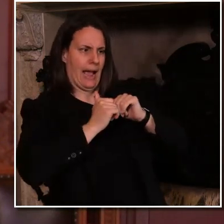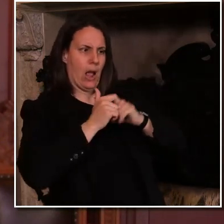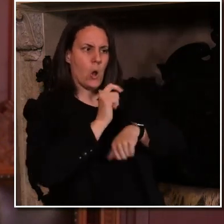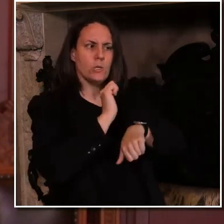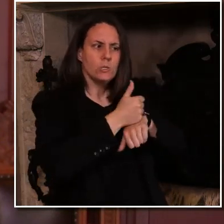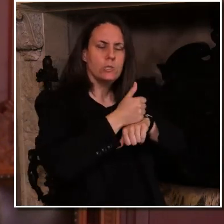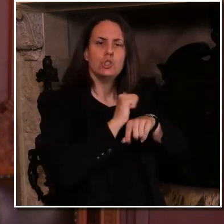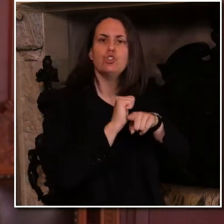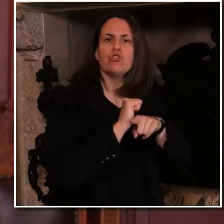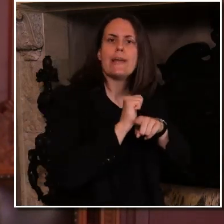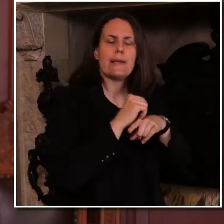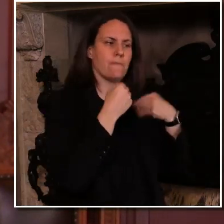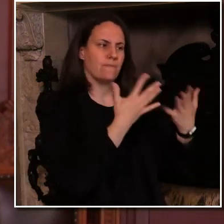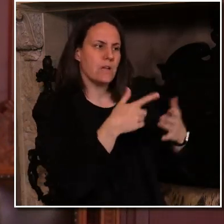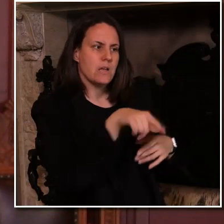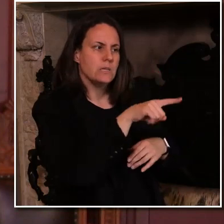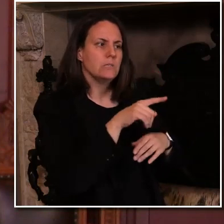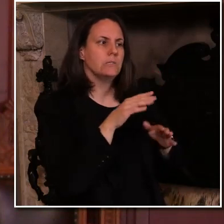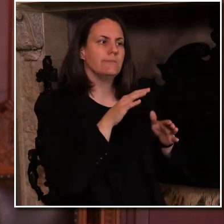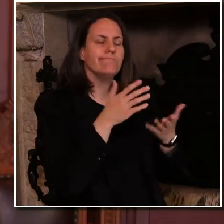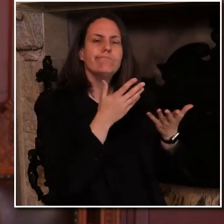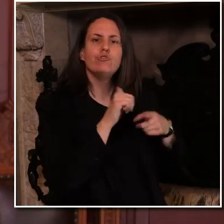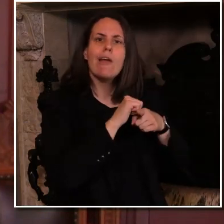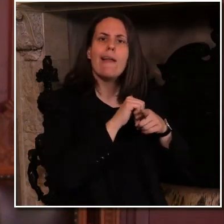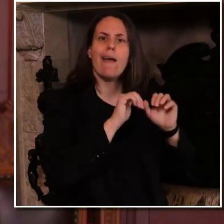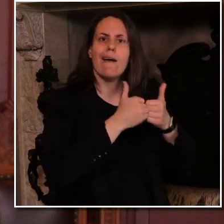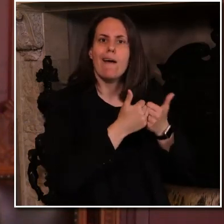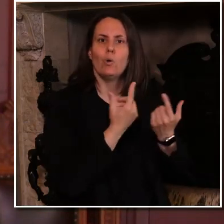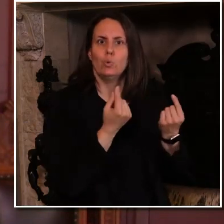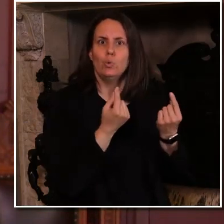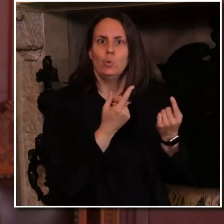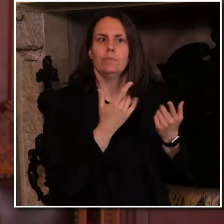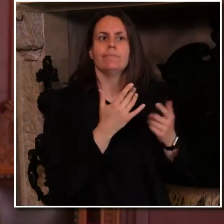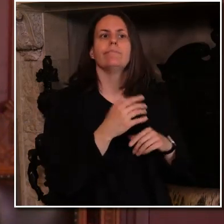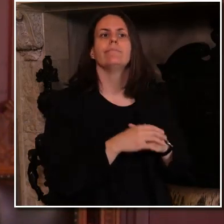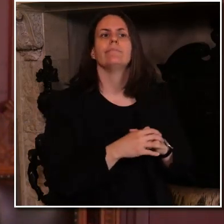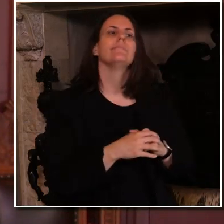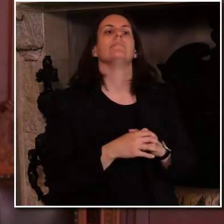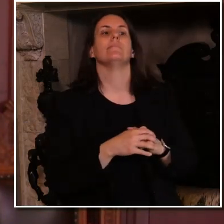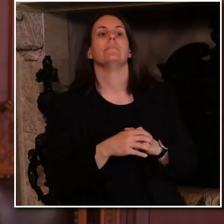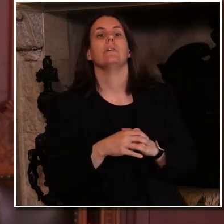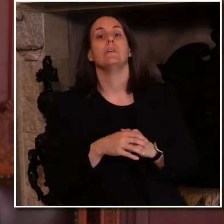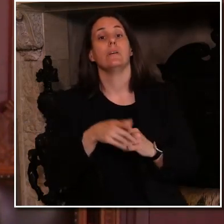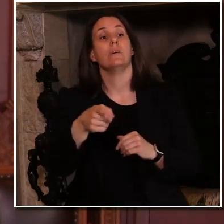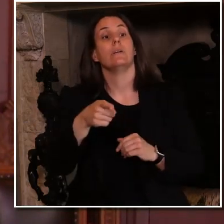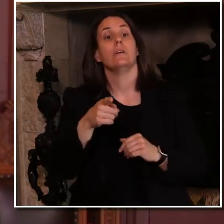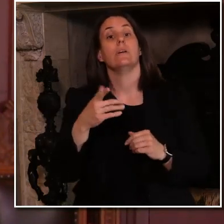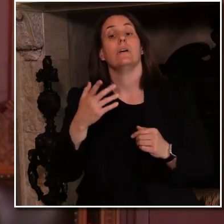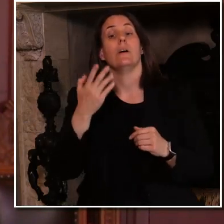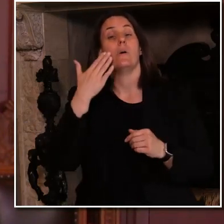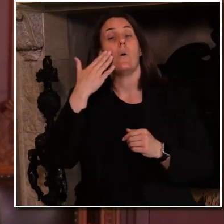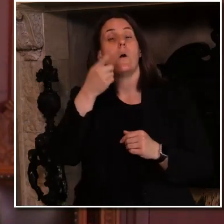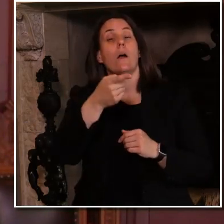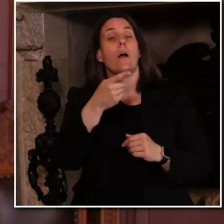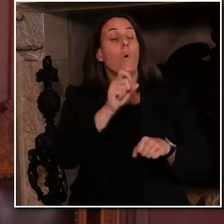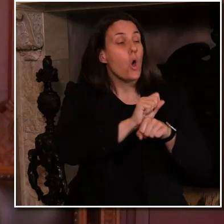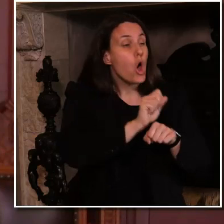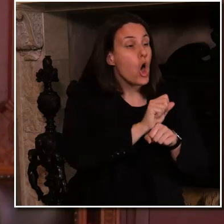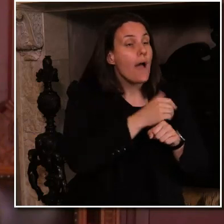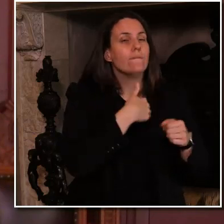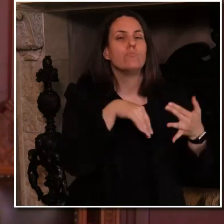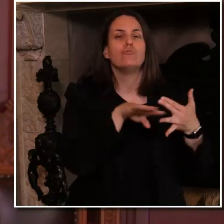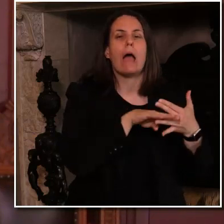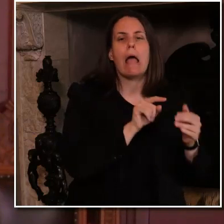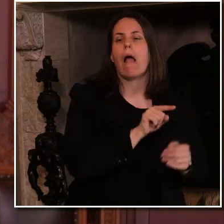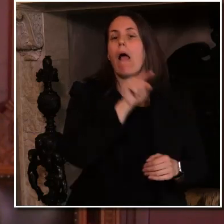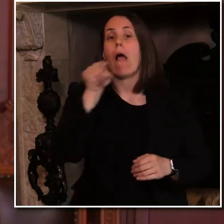breaks to make sure that those distancing things happen there. It takes a lot of work to keep physical distance, and we're